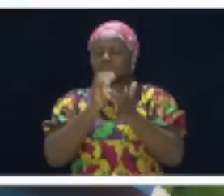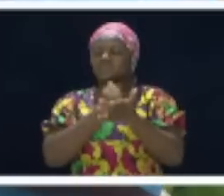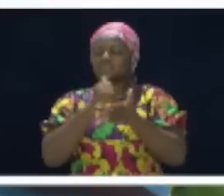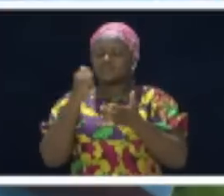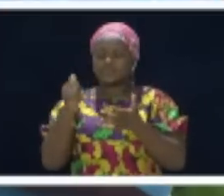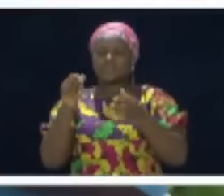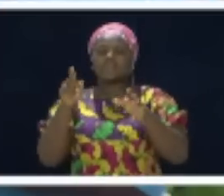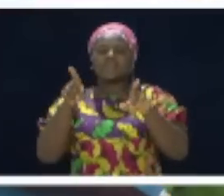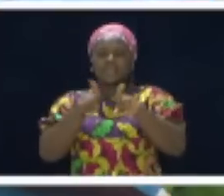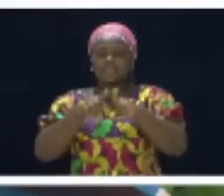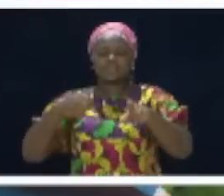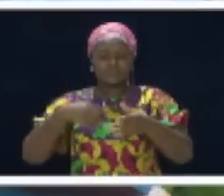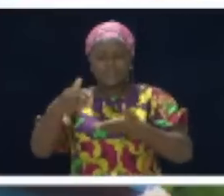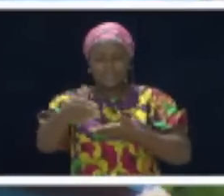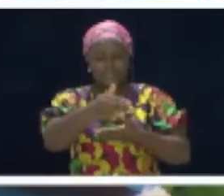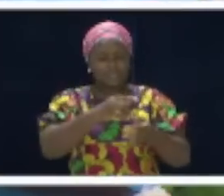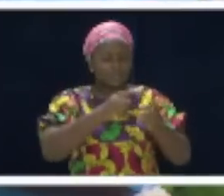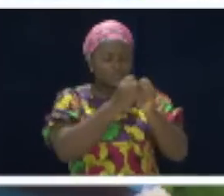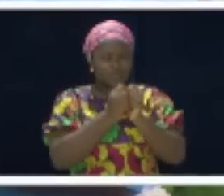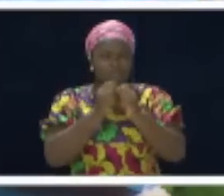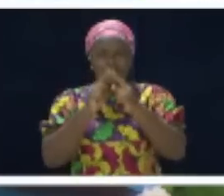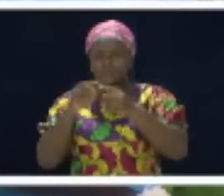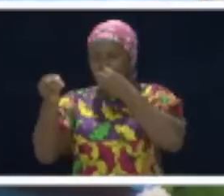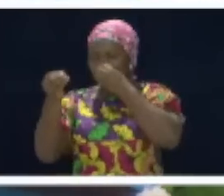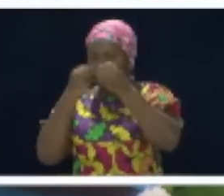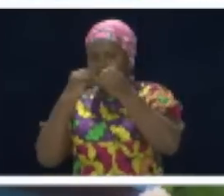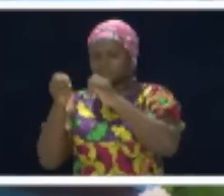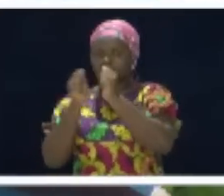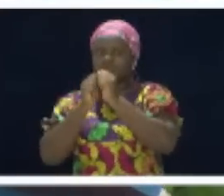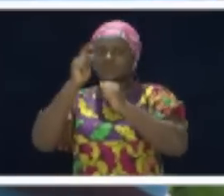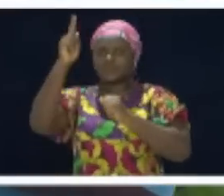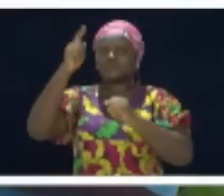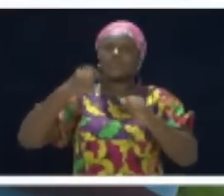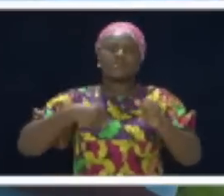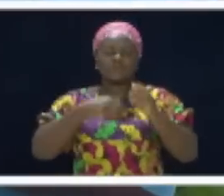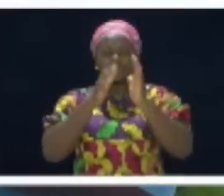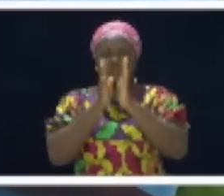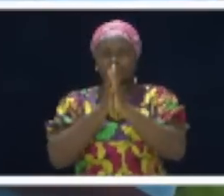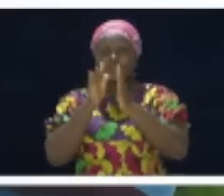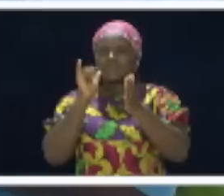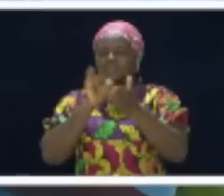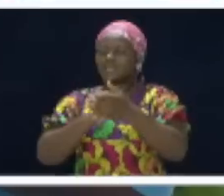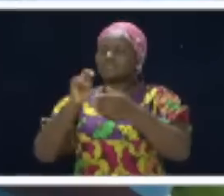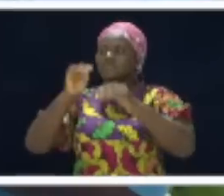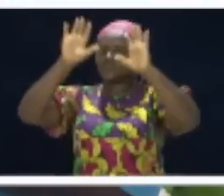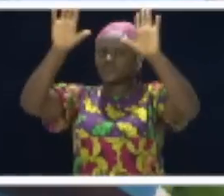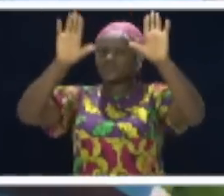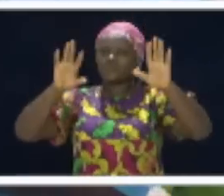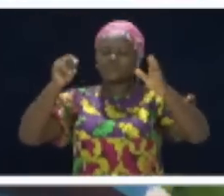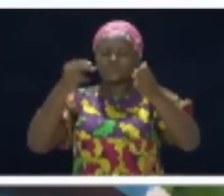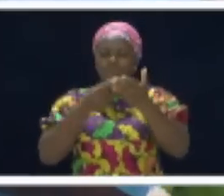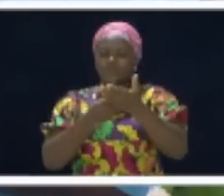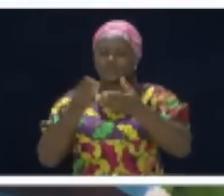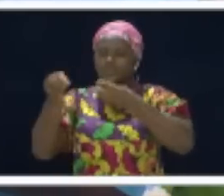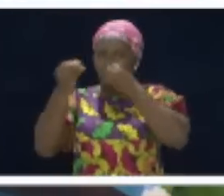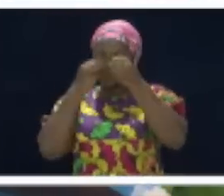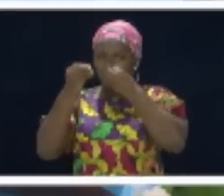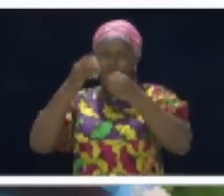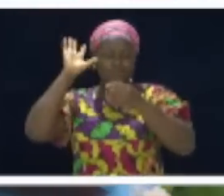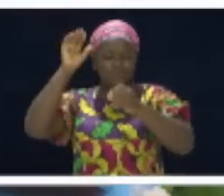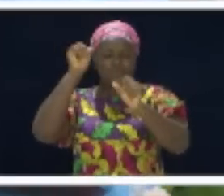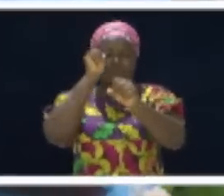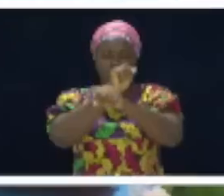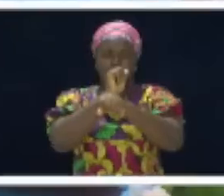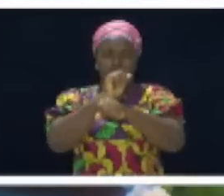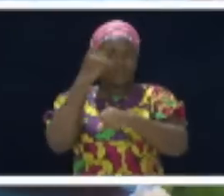As we gather together, Lord, to dine with you, we pray that the miracle of the Holy Communion will work for